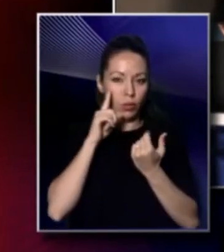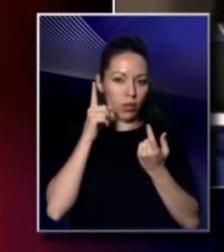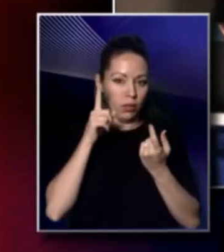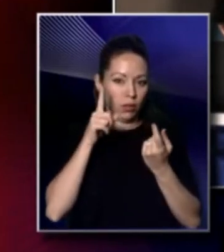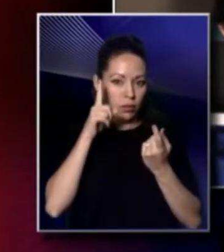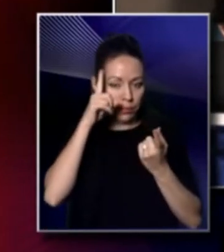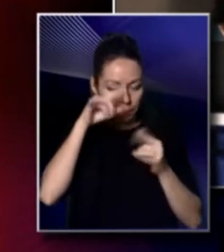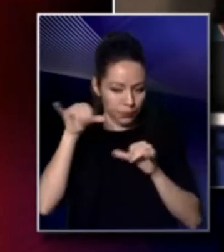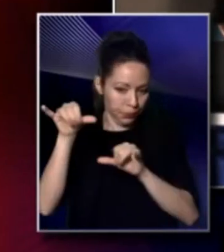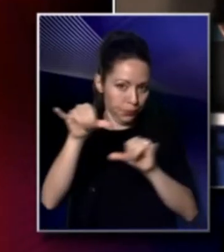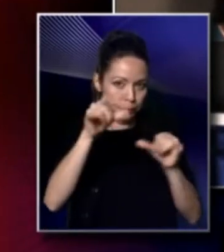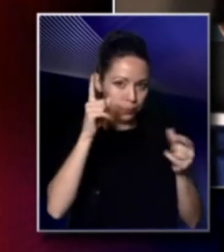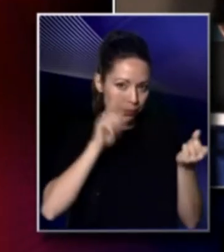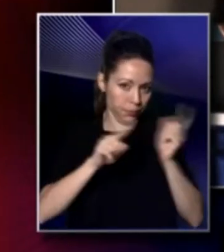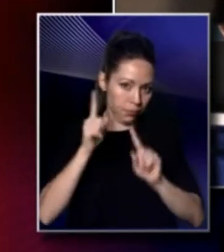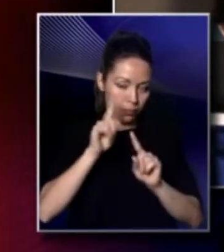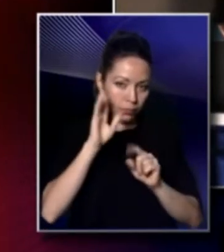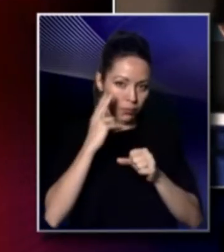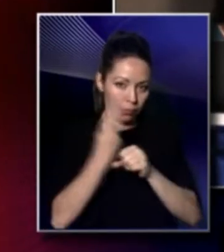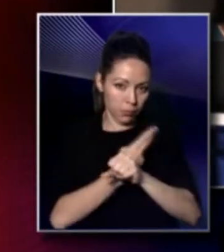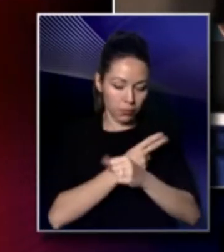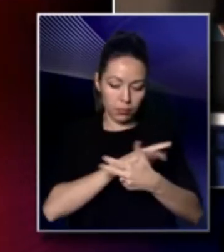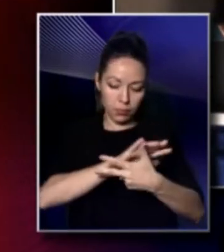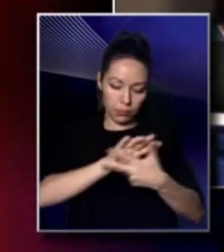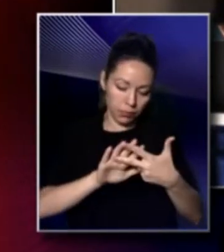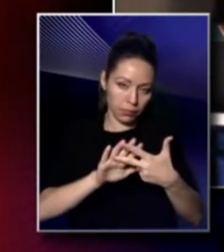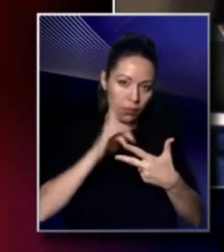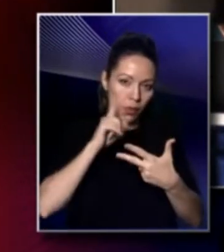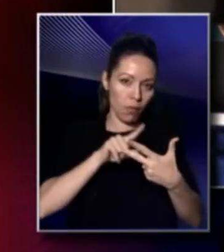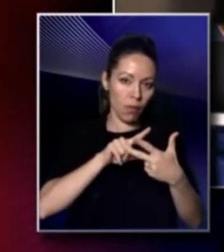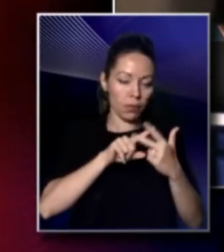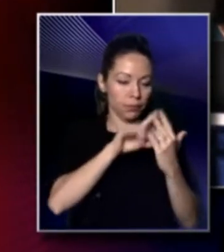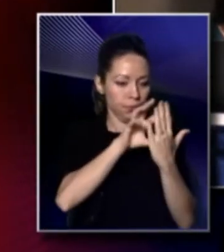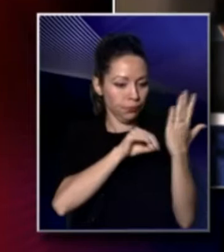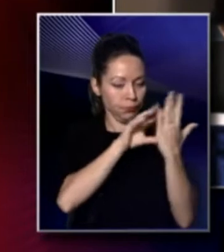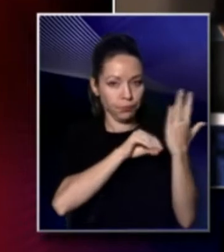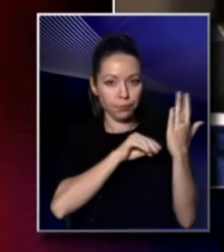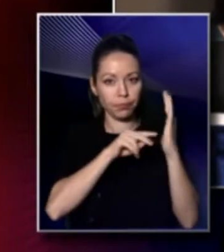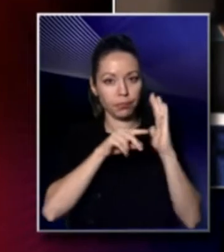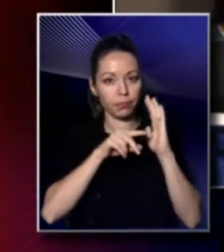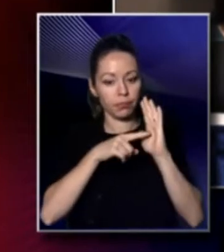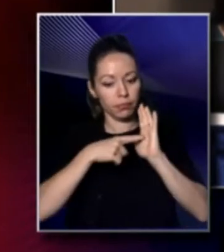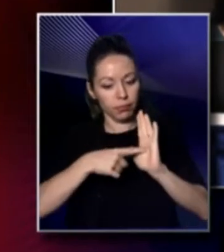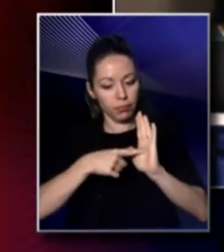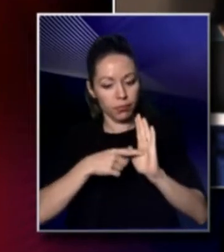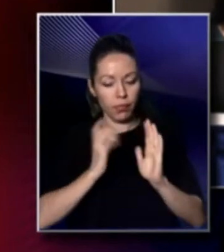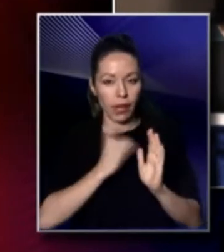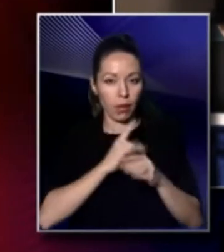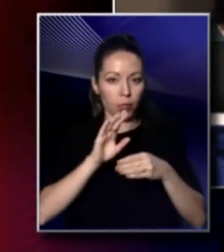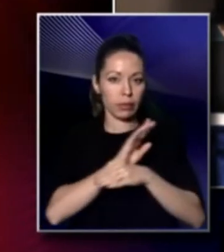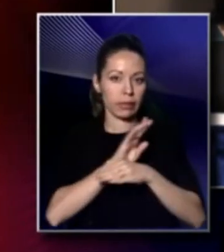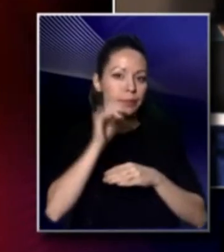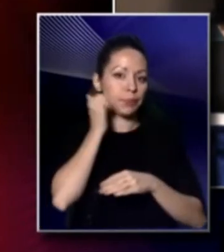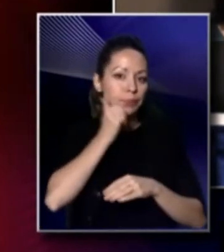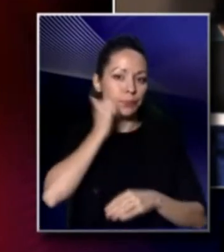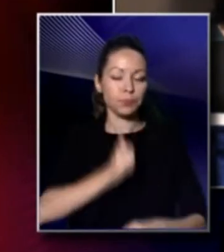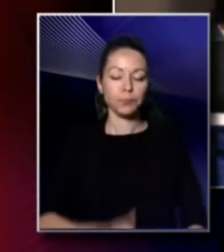agree to use as our model for how we do business.